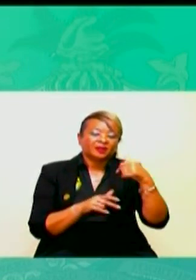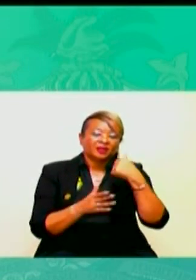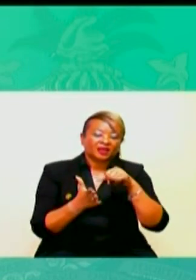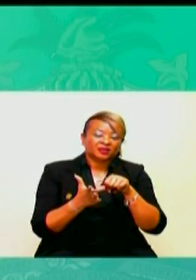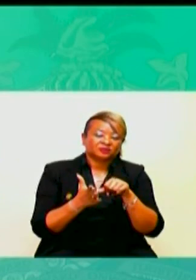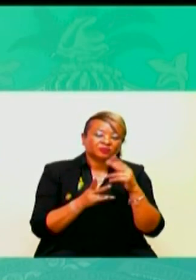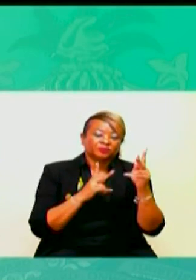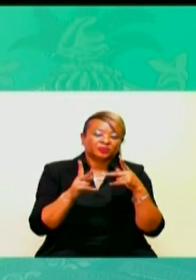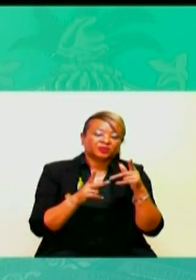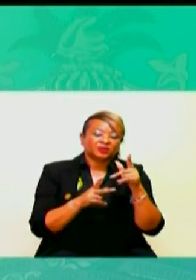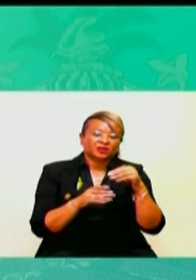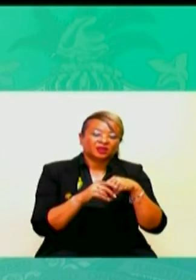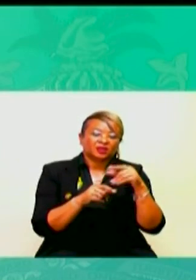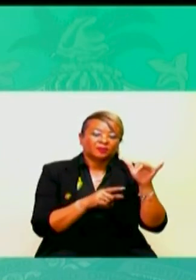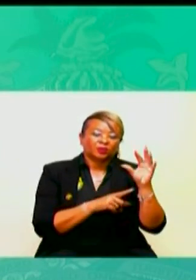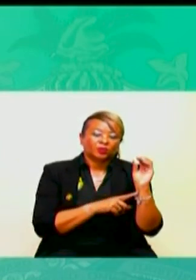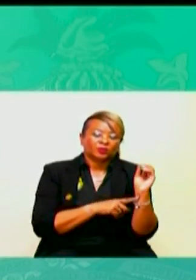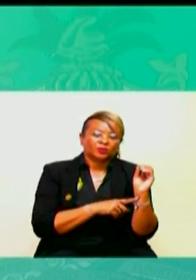for persons in Abaco.